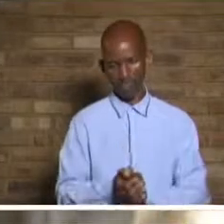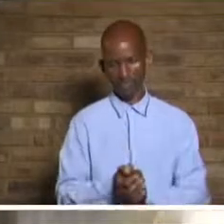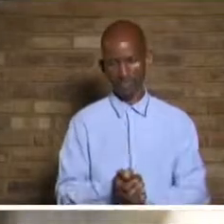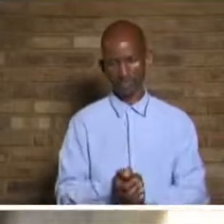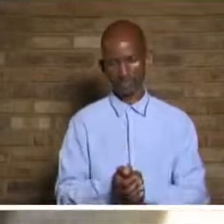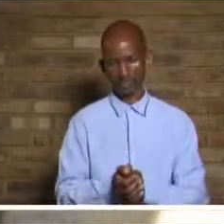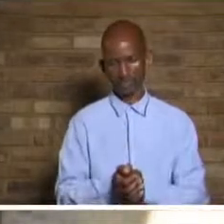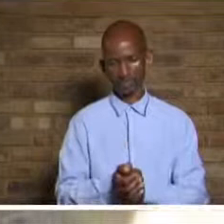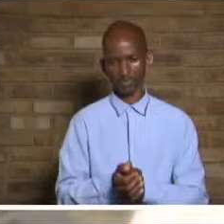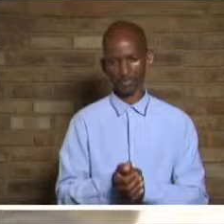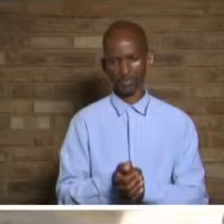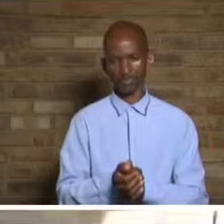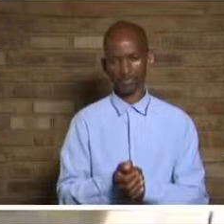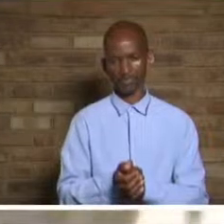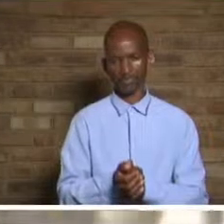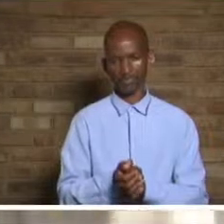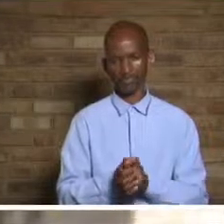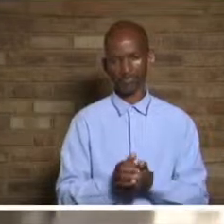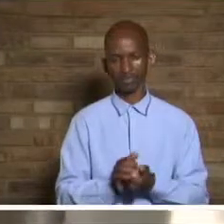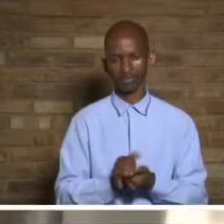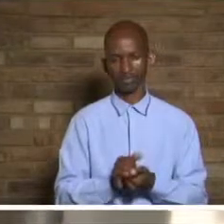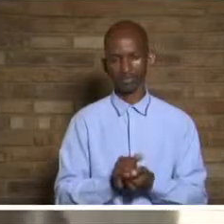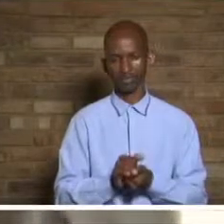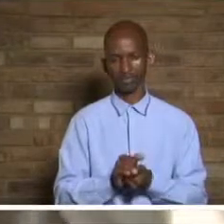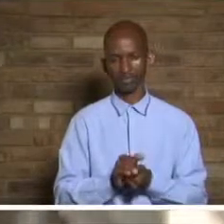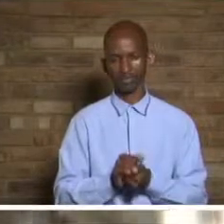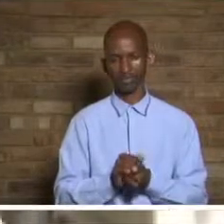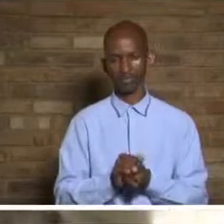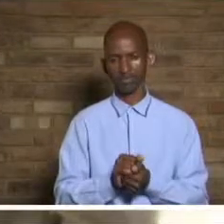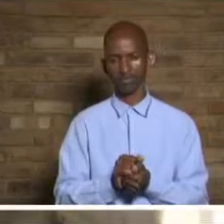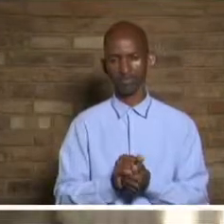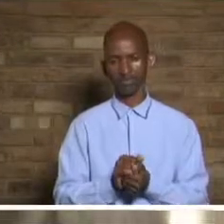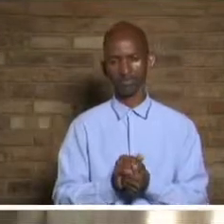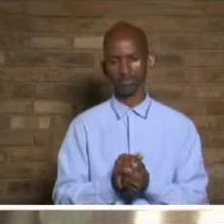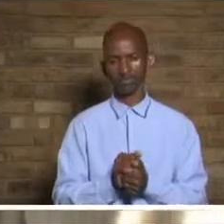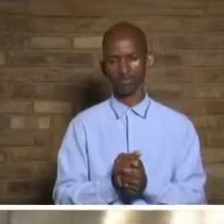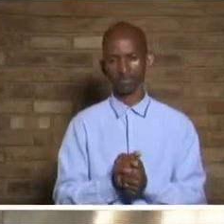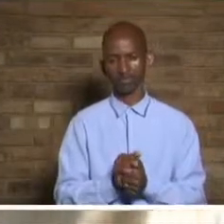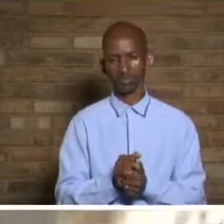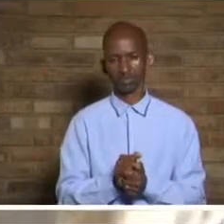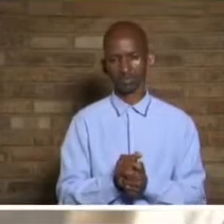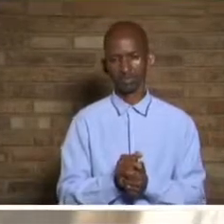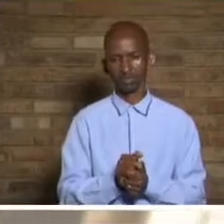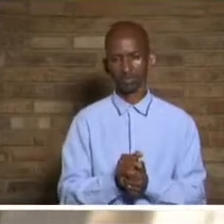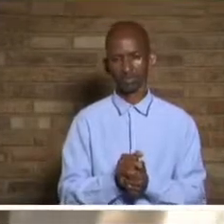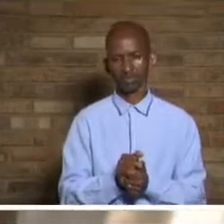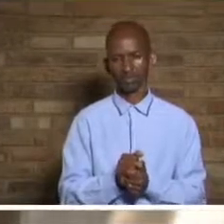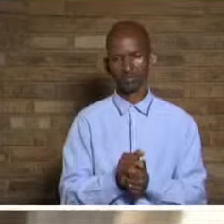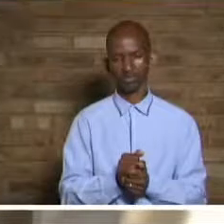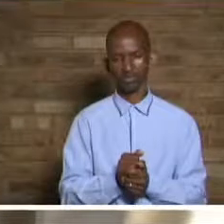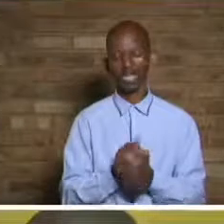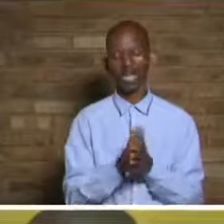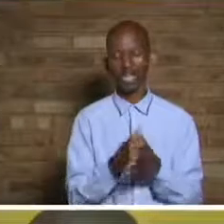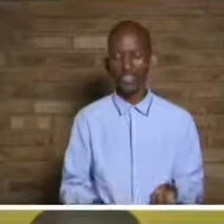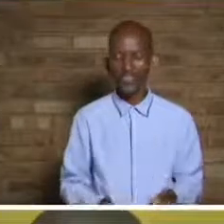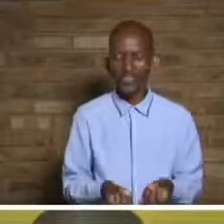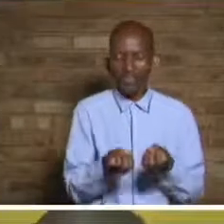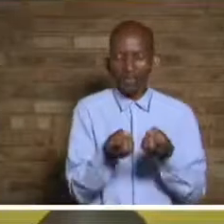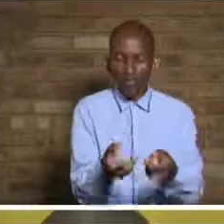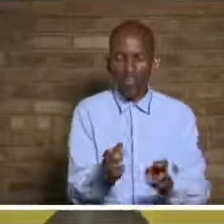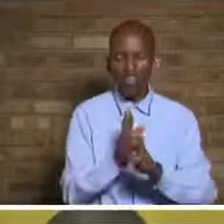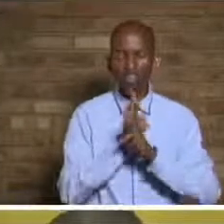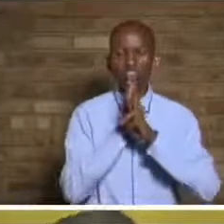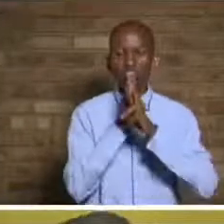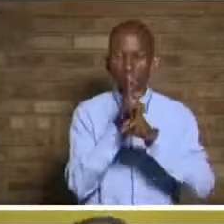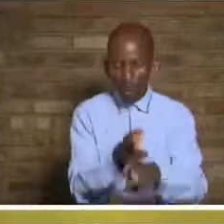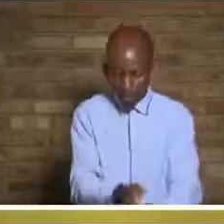udaba nodaba nemidati ethuliwe bese siletha umqingo noma umbiko ohlangene. And submit a report to